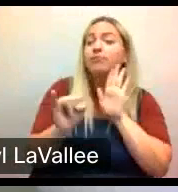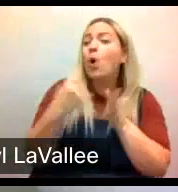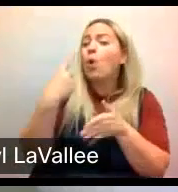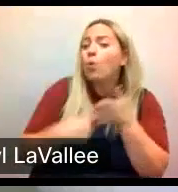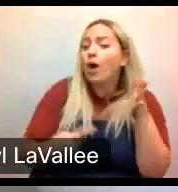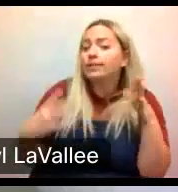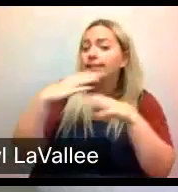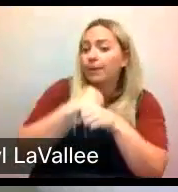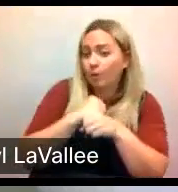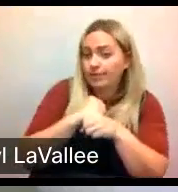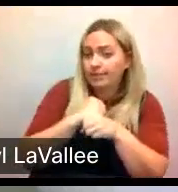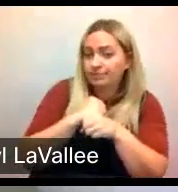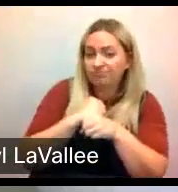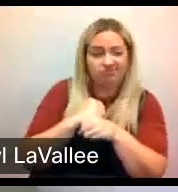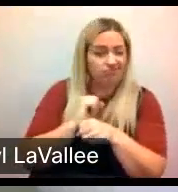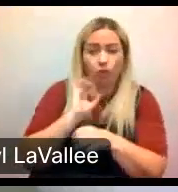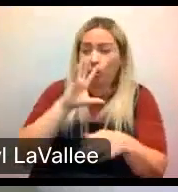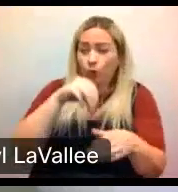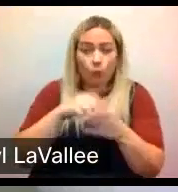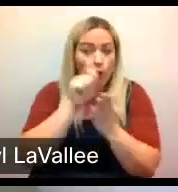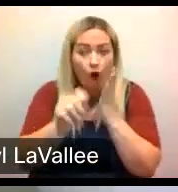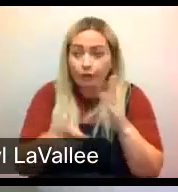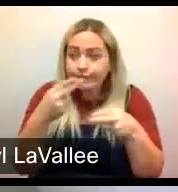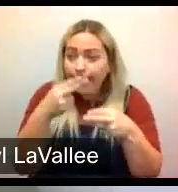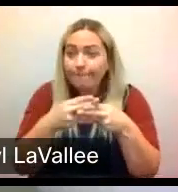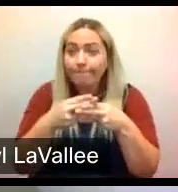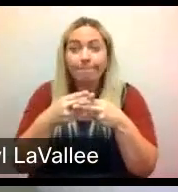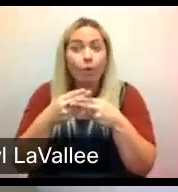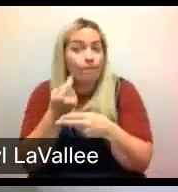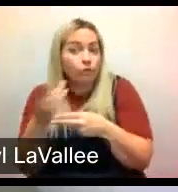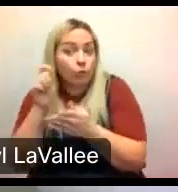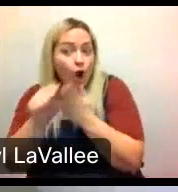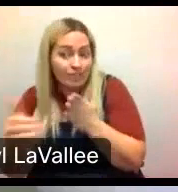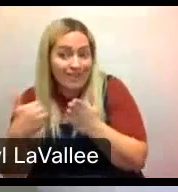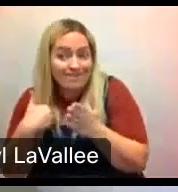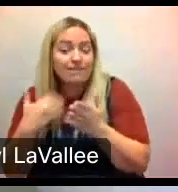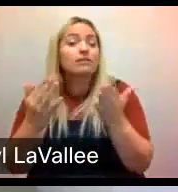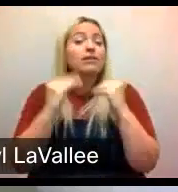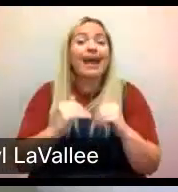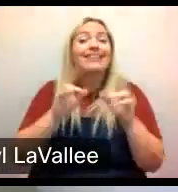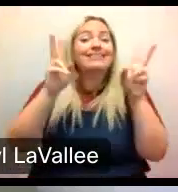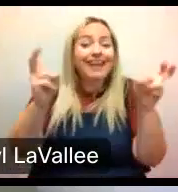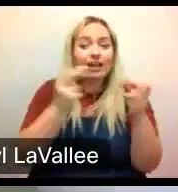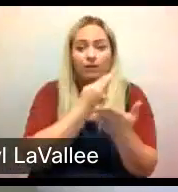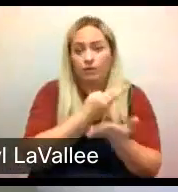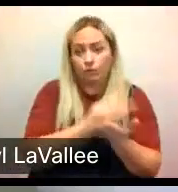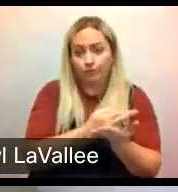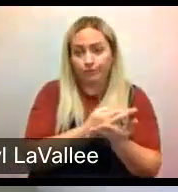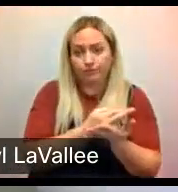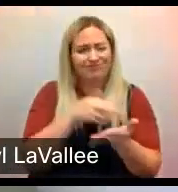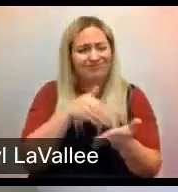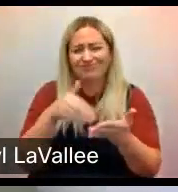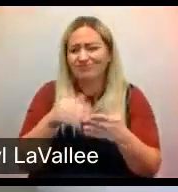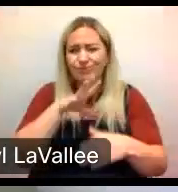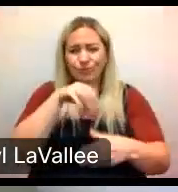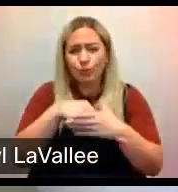being summarized. That could include the author's name or authors' names and the title of the source. Often we also include